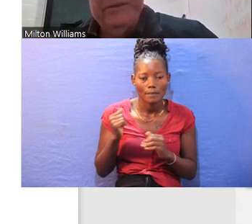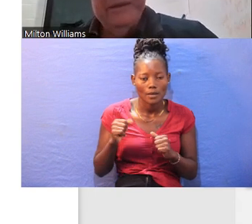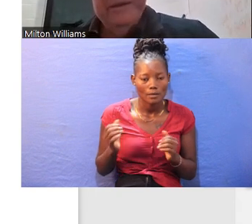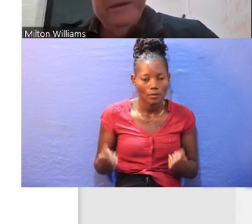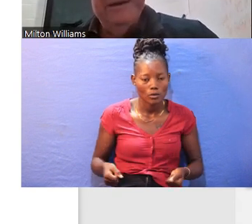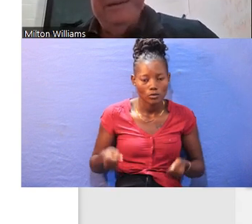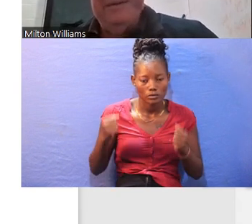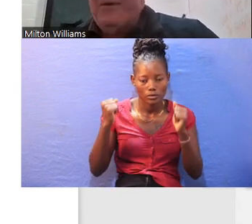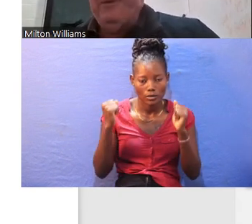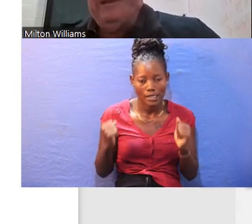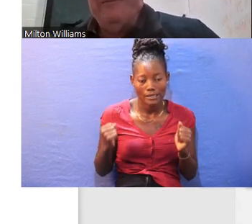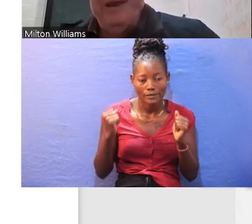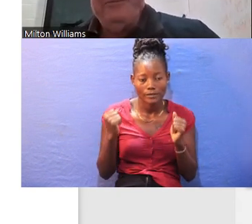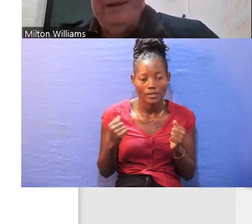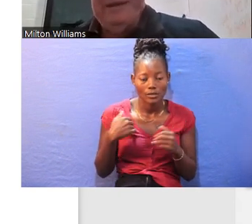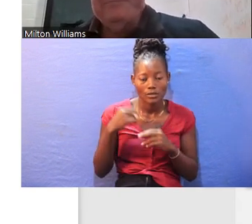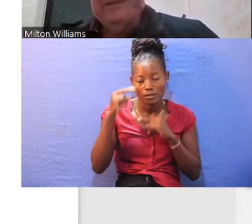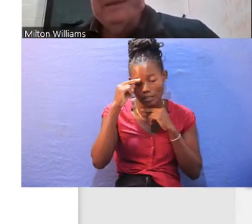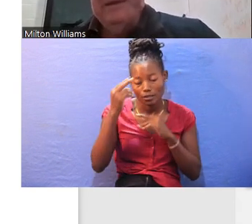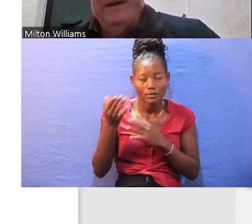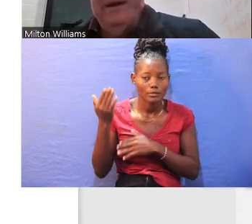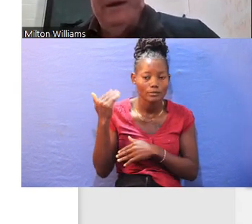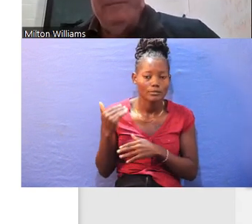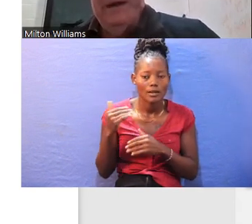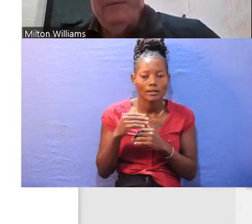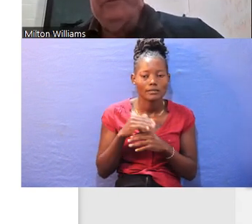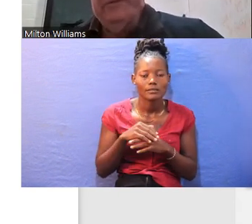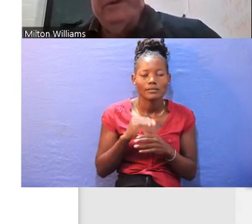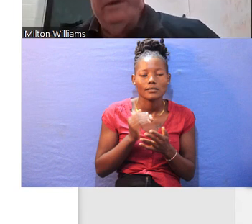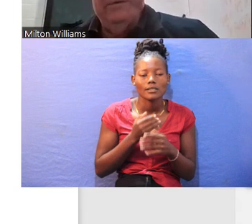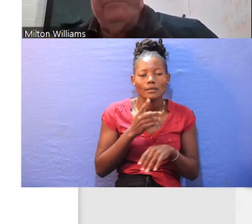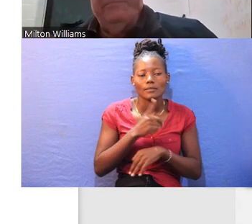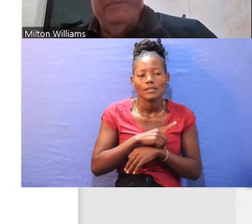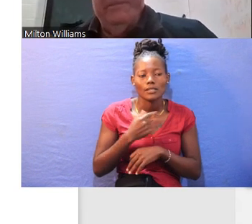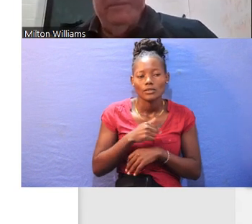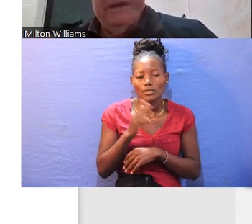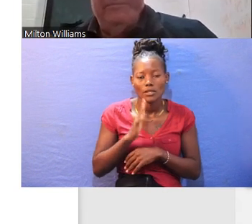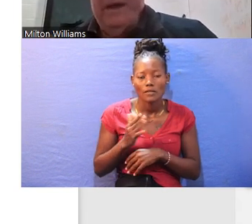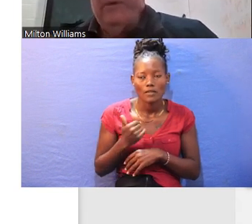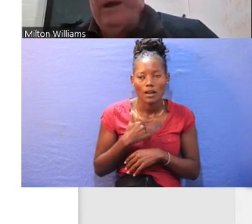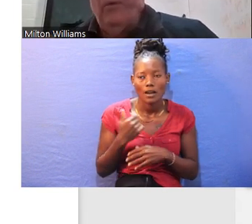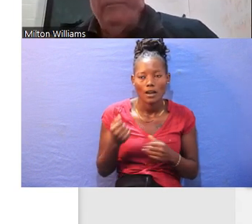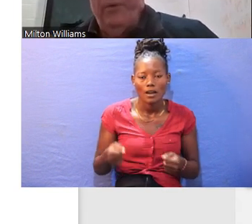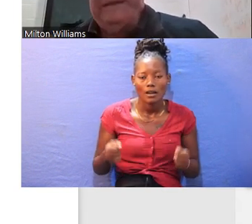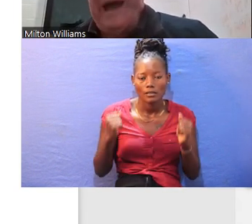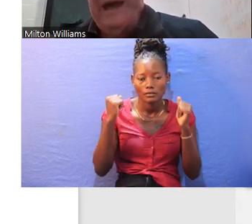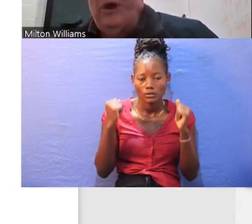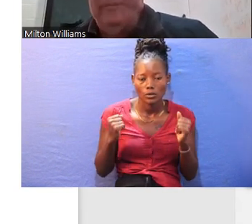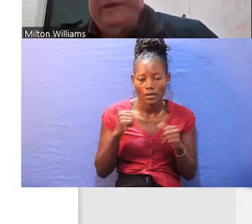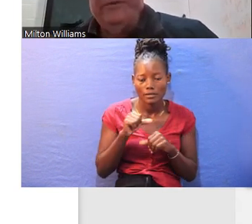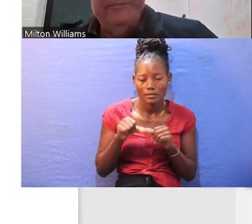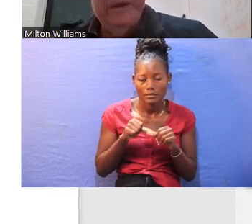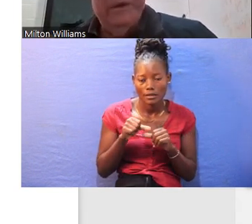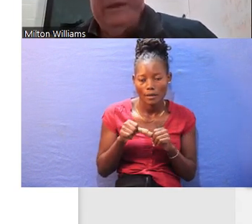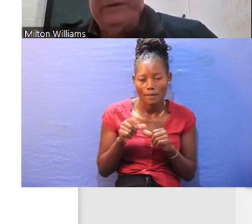70s, we didn't have weight training. I was I'm about